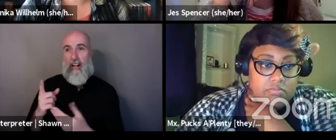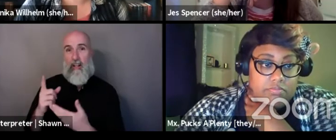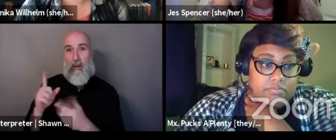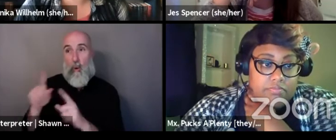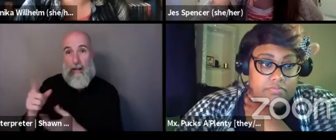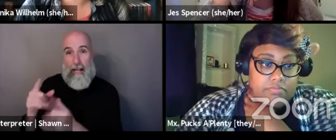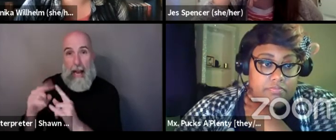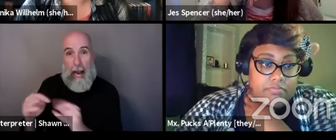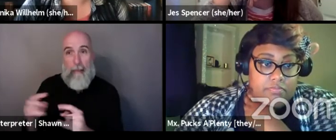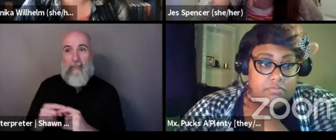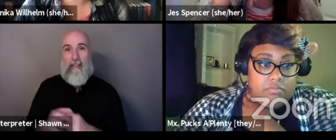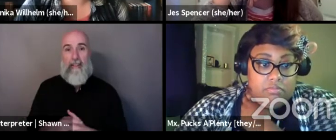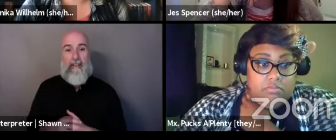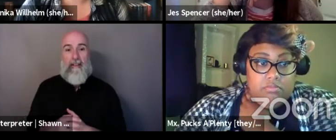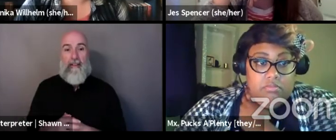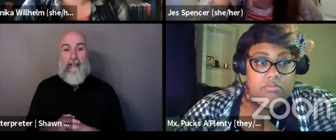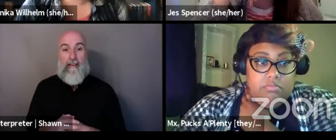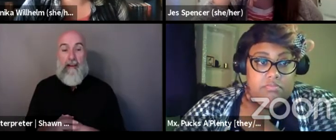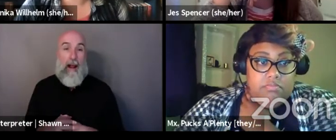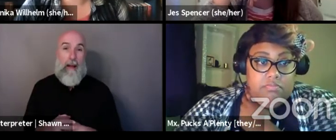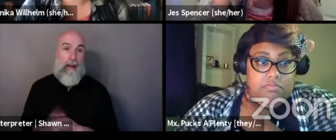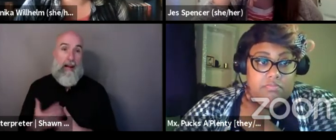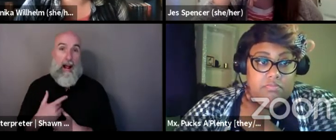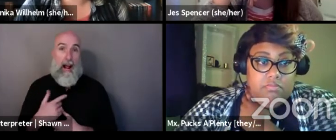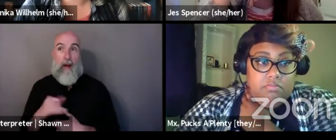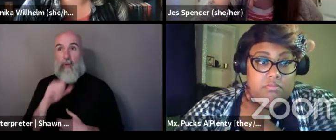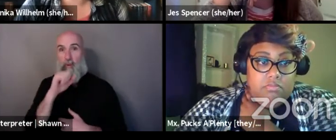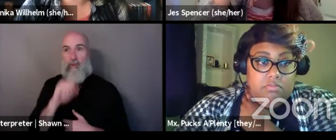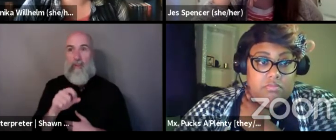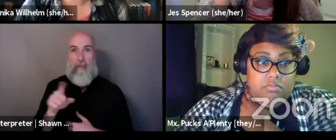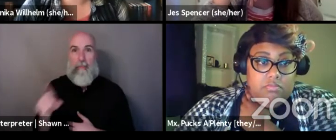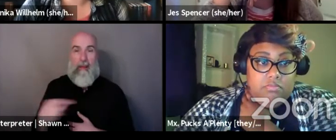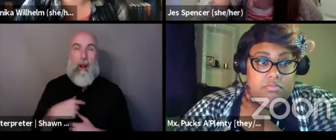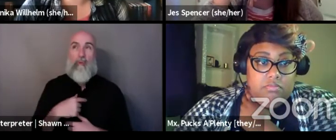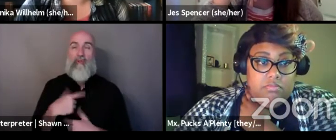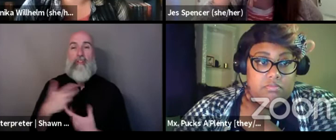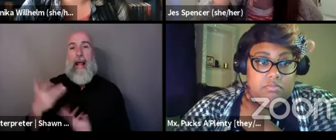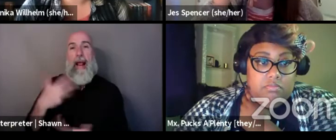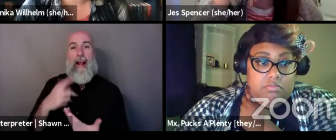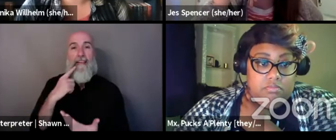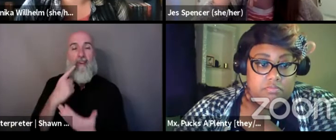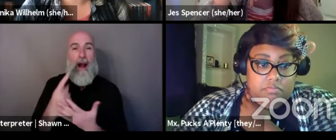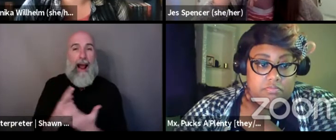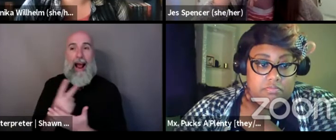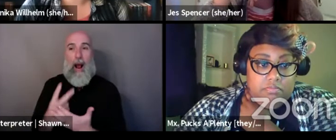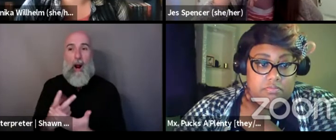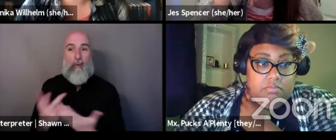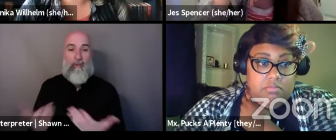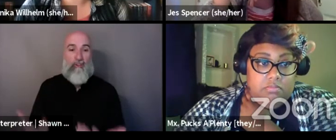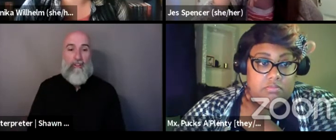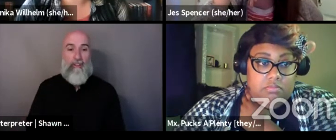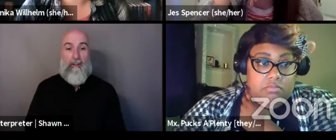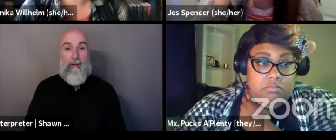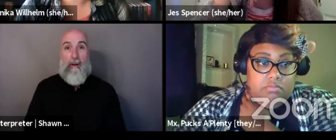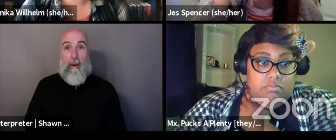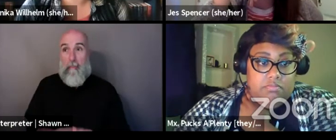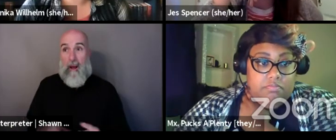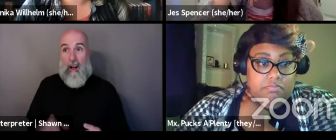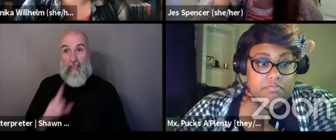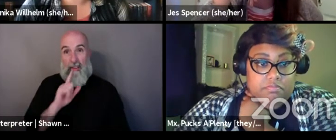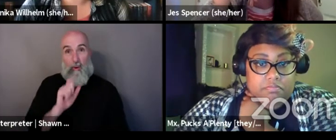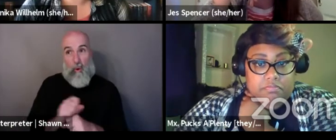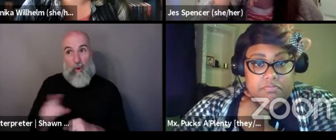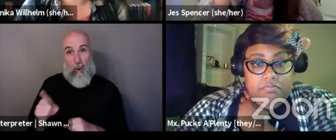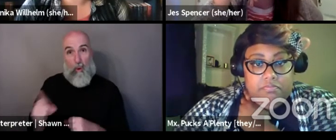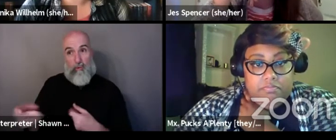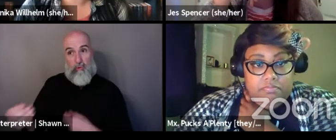camps. I also just loved to be there. I would just hang out for hours and be quiet in the corner. But there were those trade-offs. Those